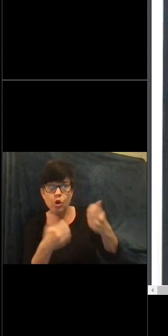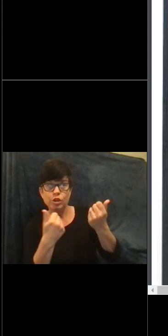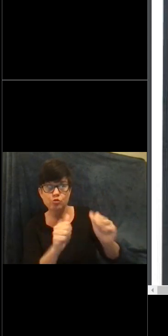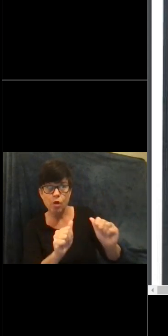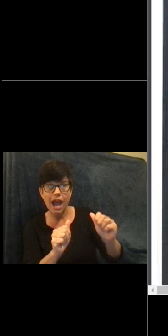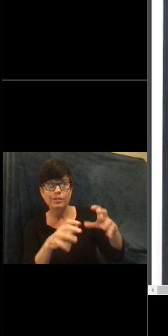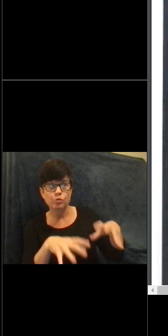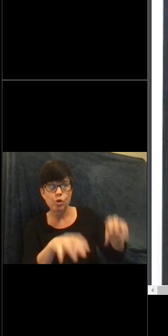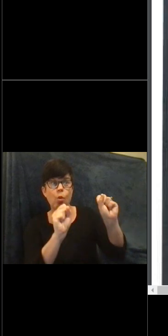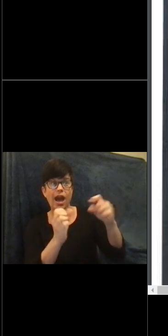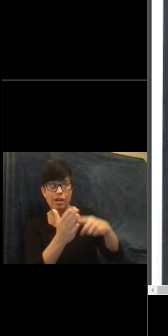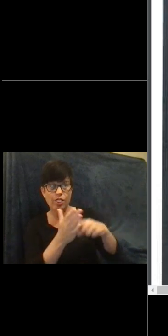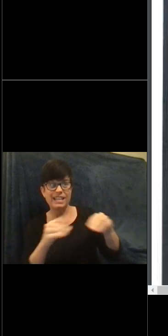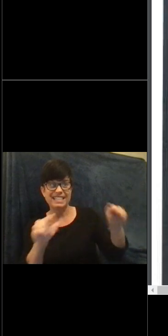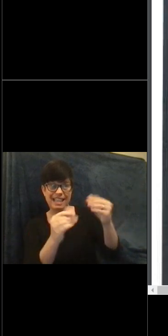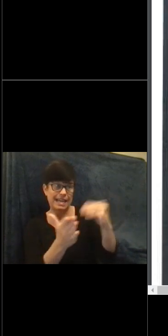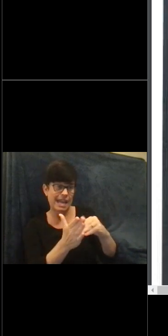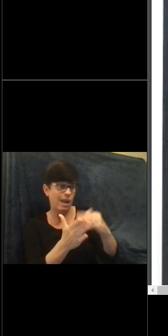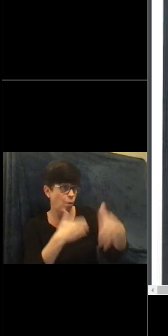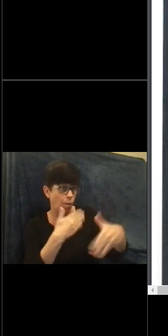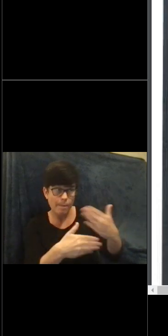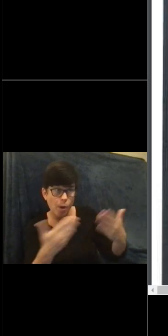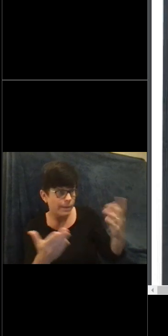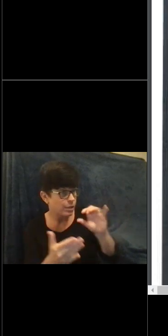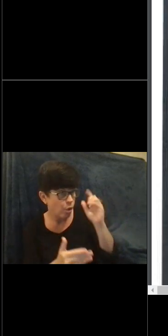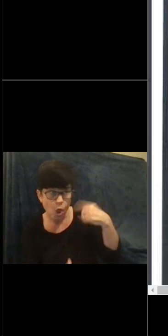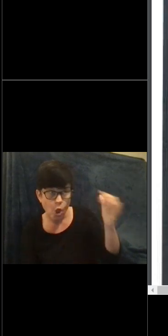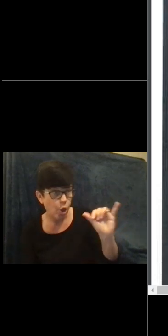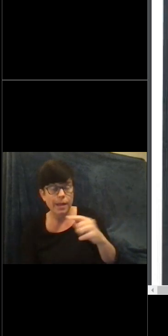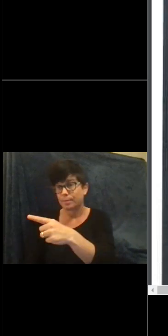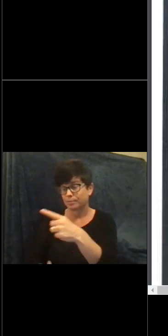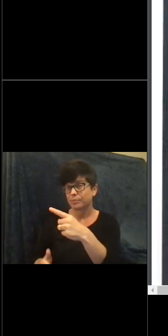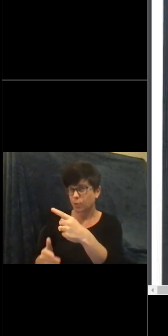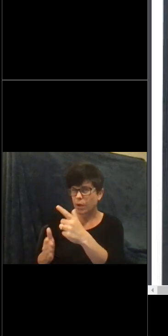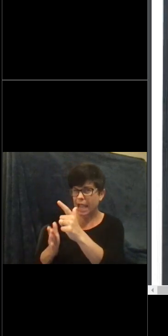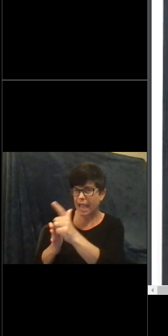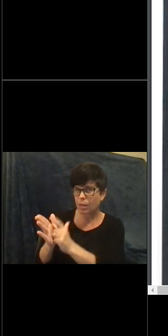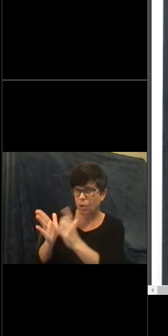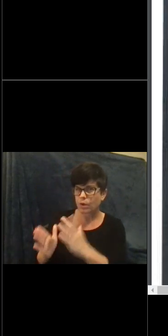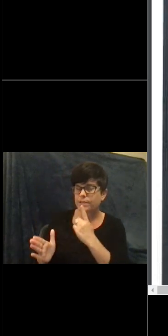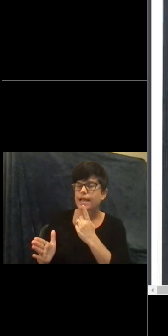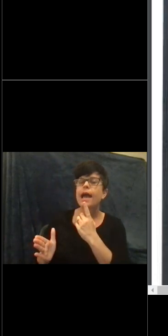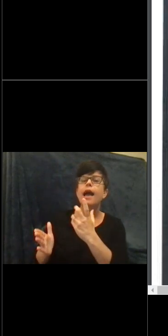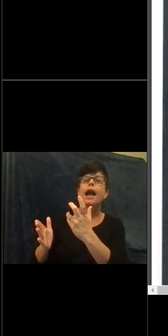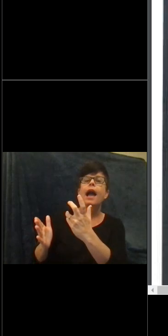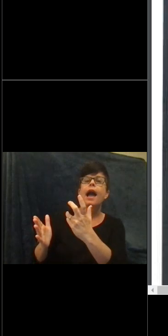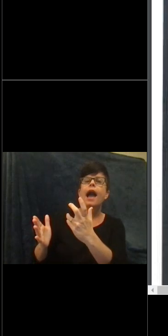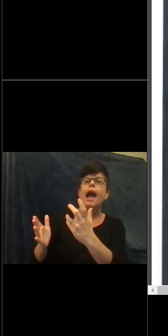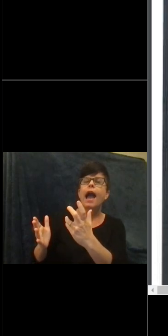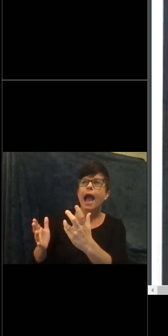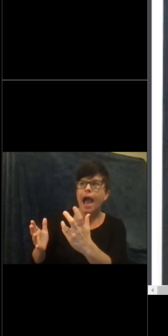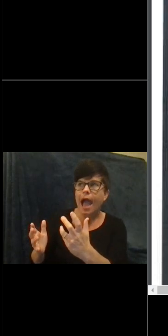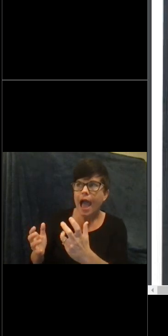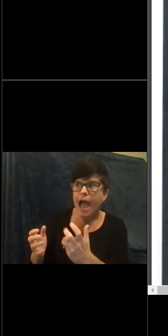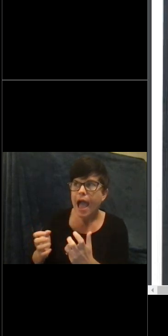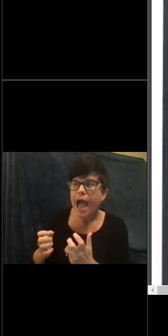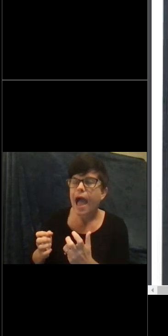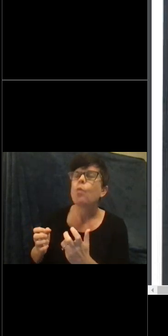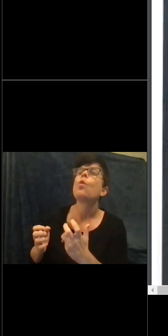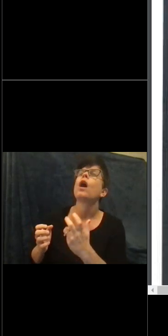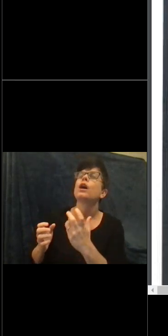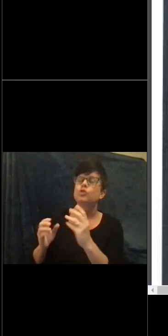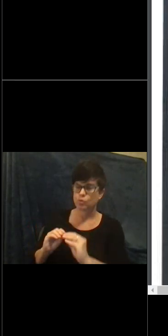like? So the board could, I would like to clarify something, which is that the site plan approval, there's no code contingency